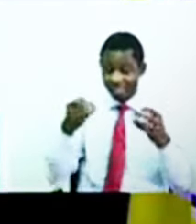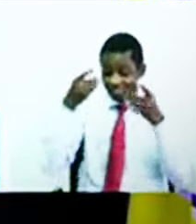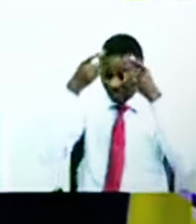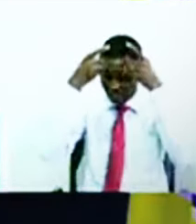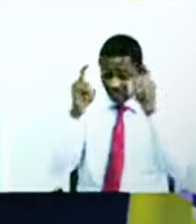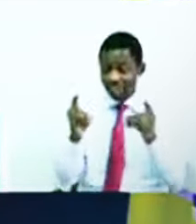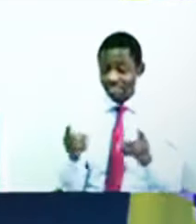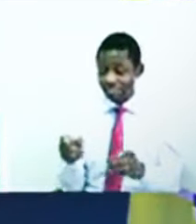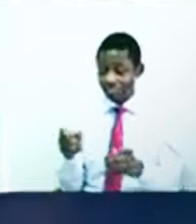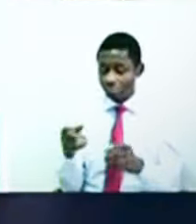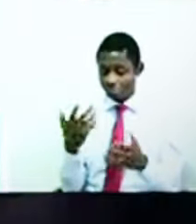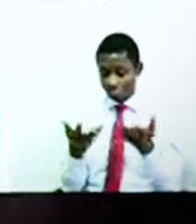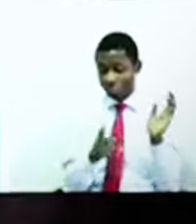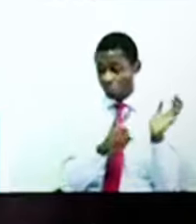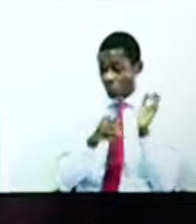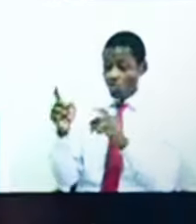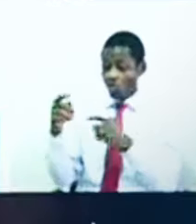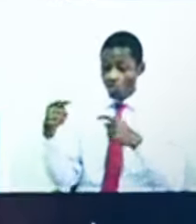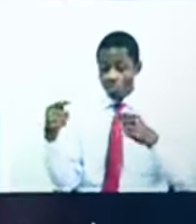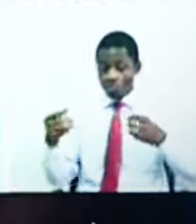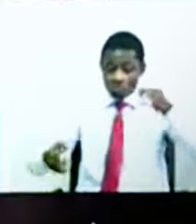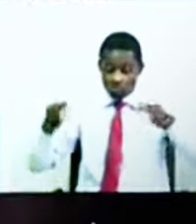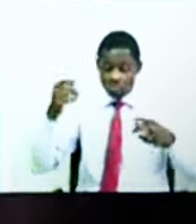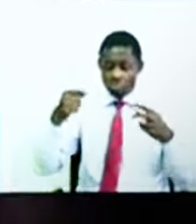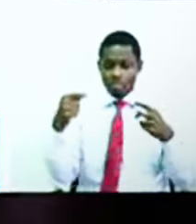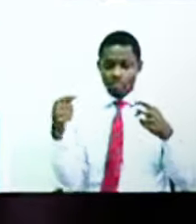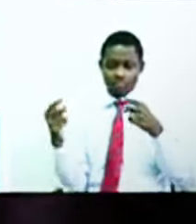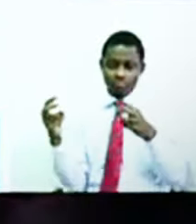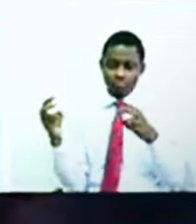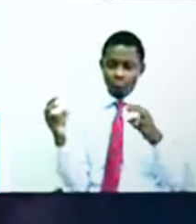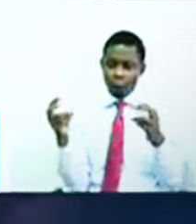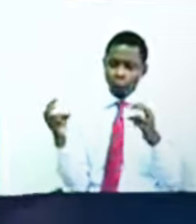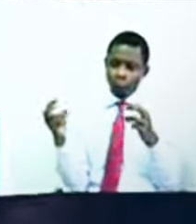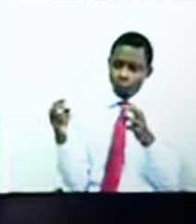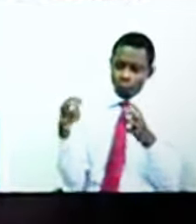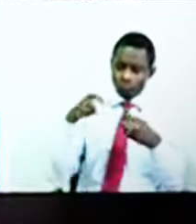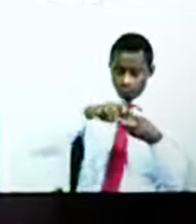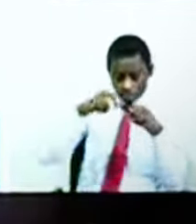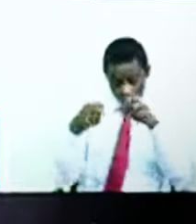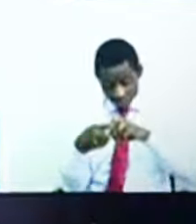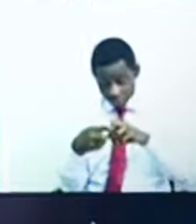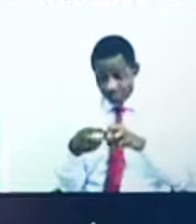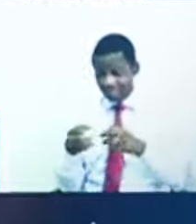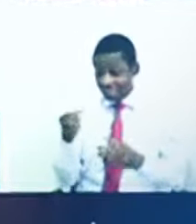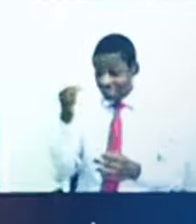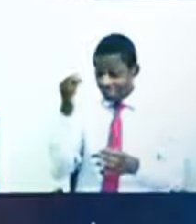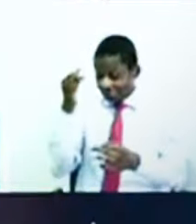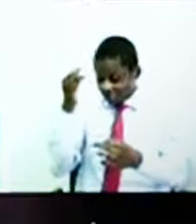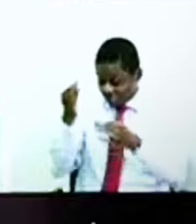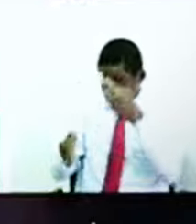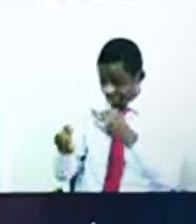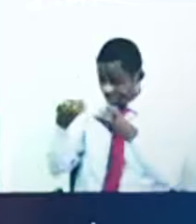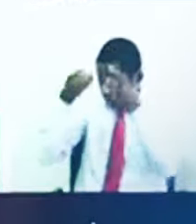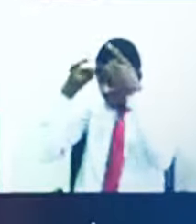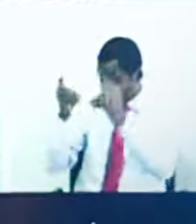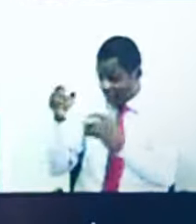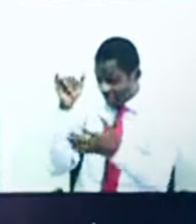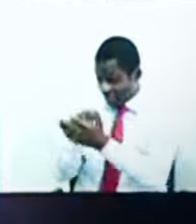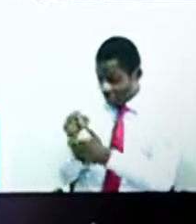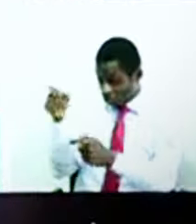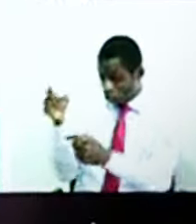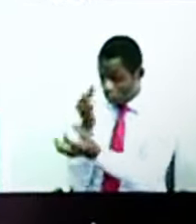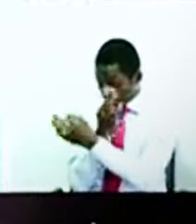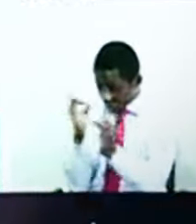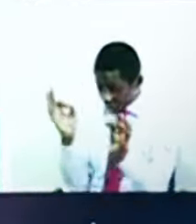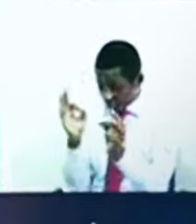obi nyanta wata obi, na moko asendi bia, na se wobu atain de mawa, nipa ono wotwe mansano, eto de bia, na oha